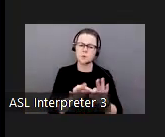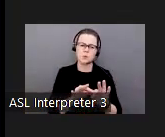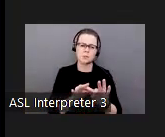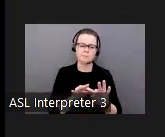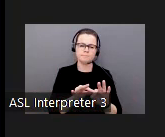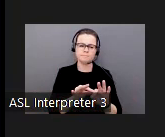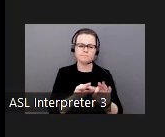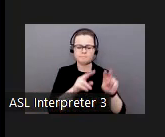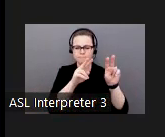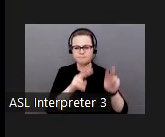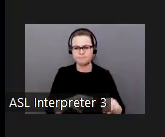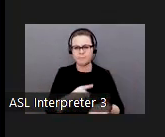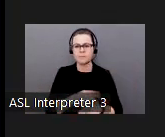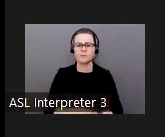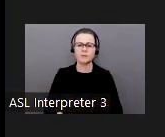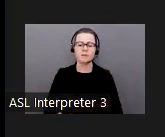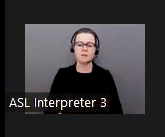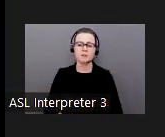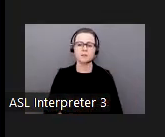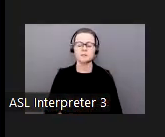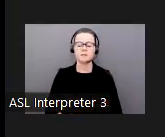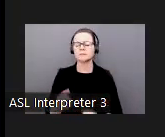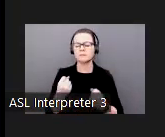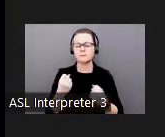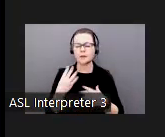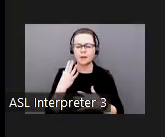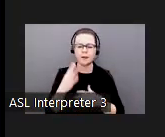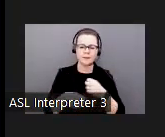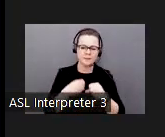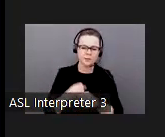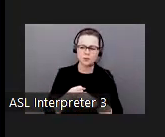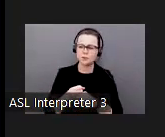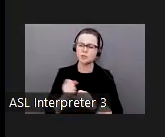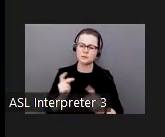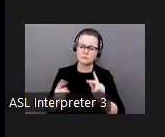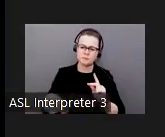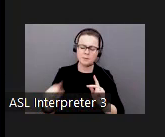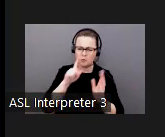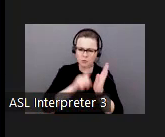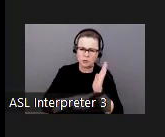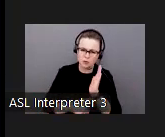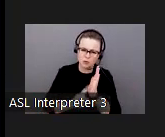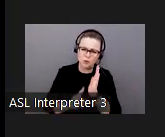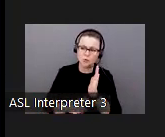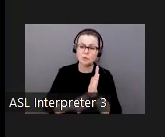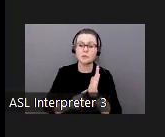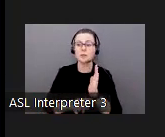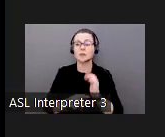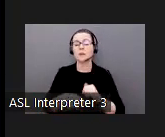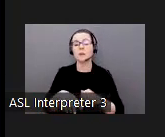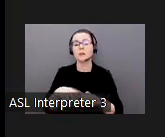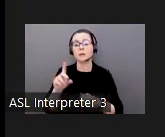there's been research done for many years about how to prevent domestic